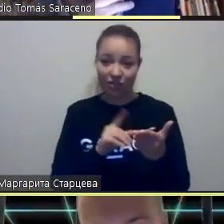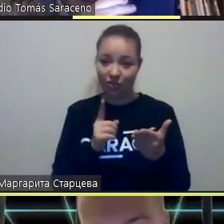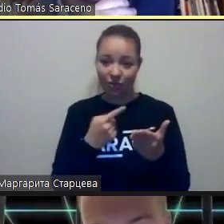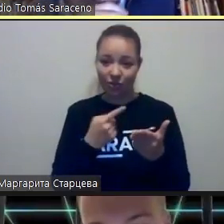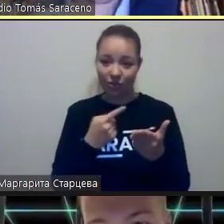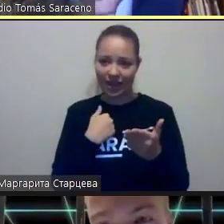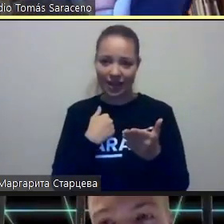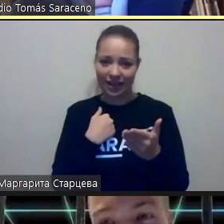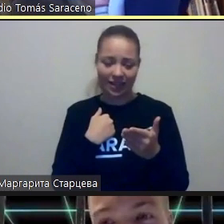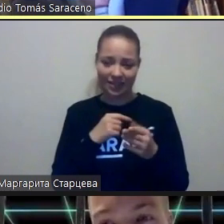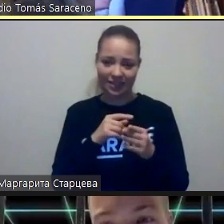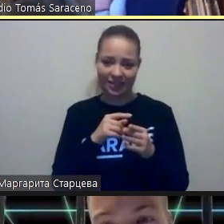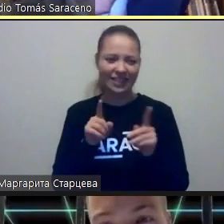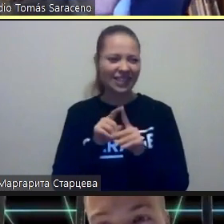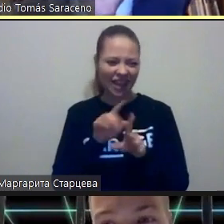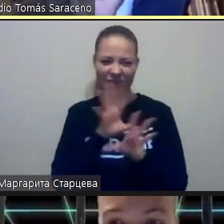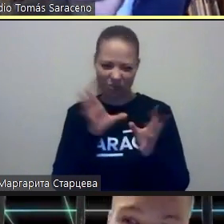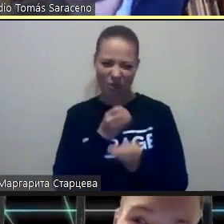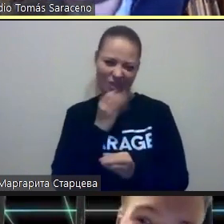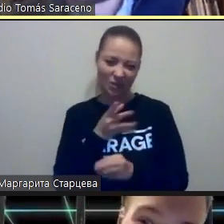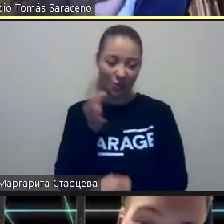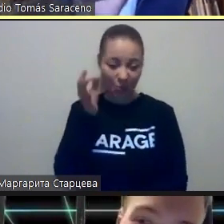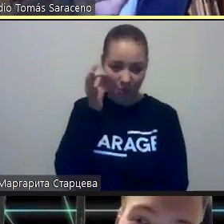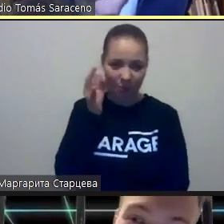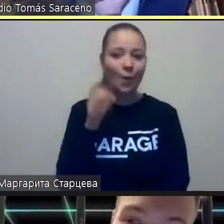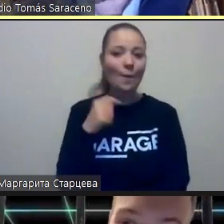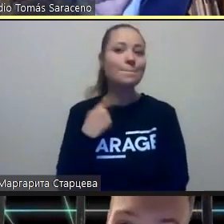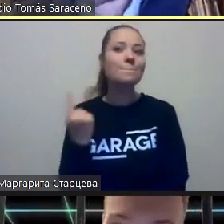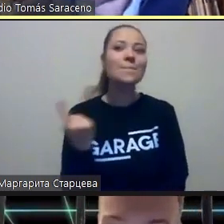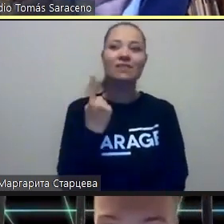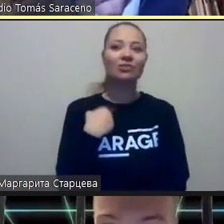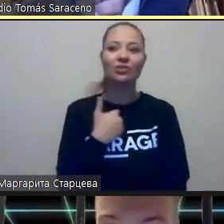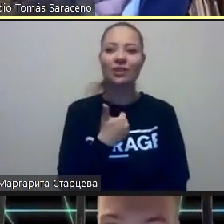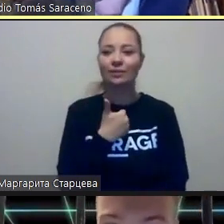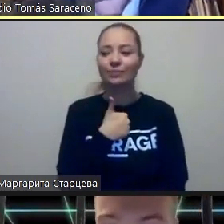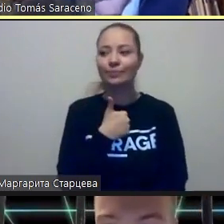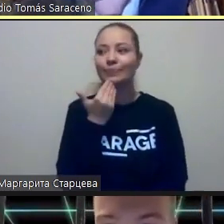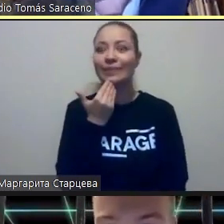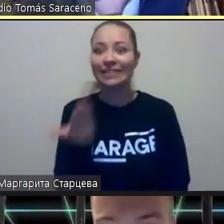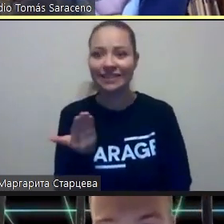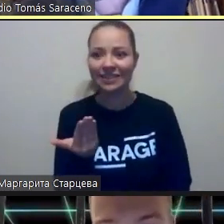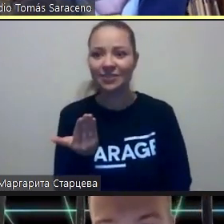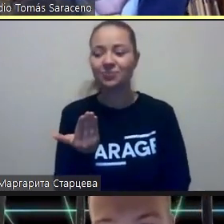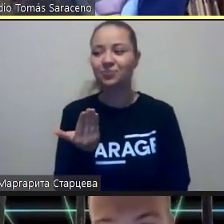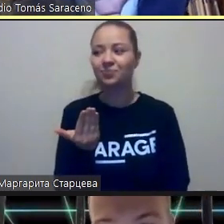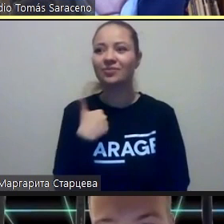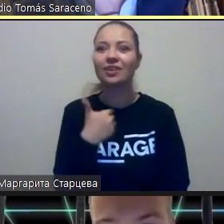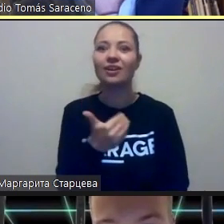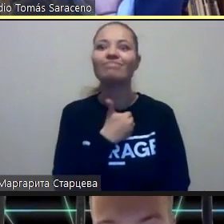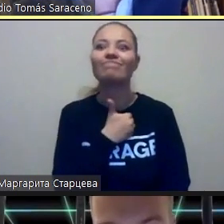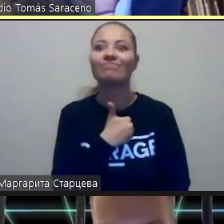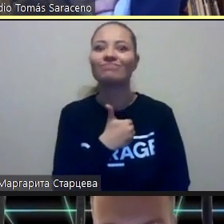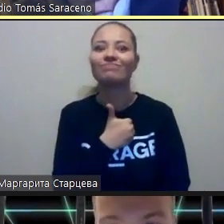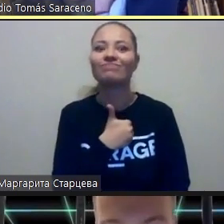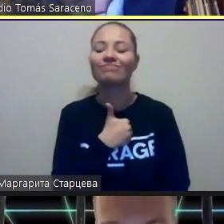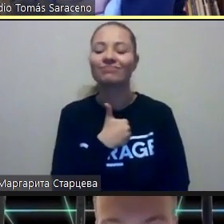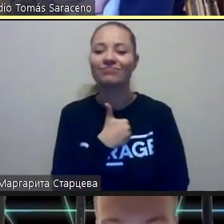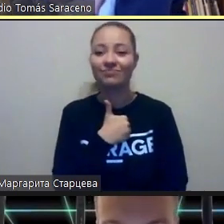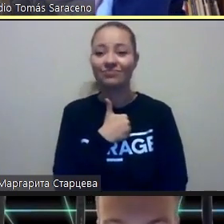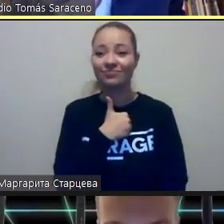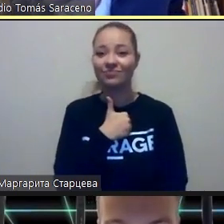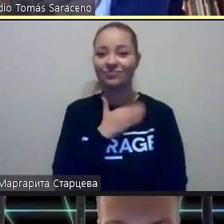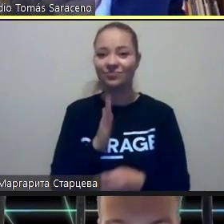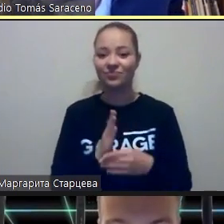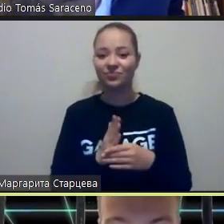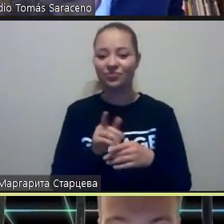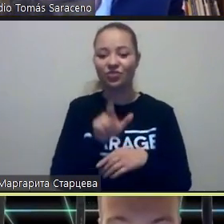Because the first thing I asked, I wanted to visit a person which lives in Ulyanovsk, right? Did I